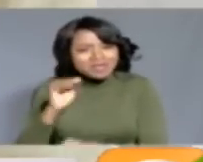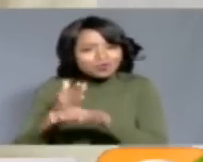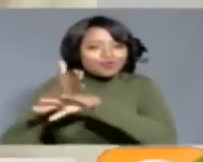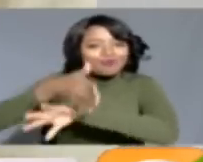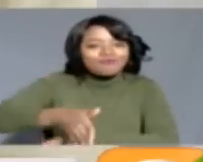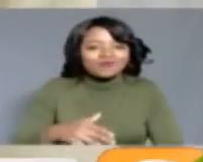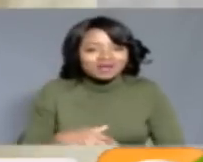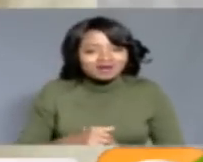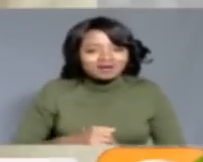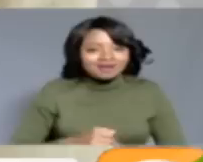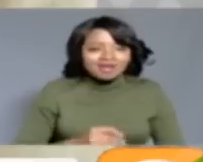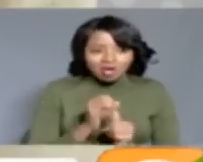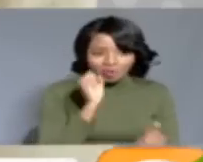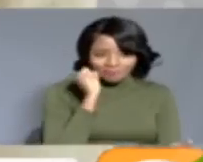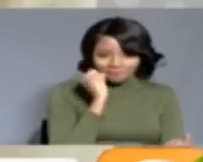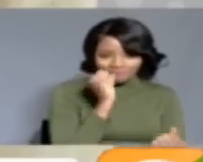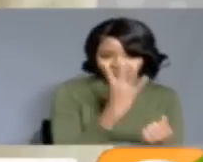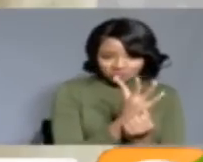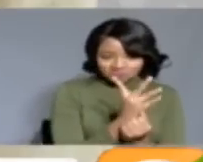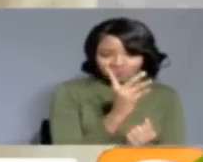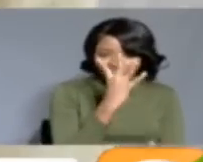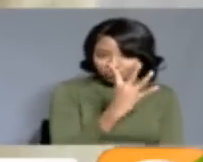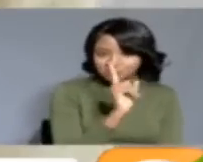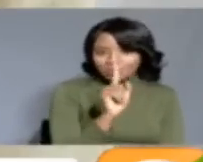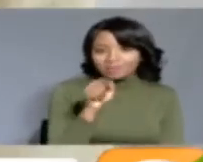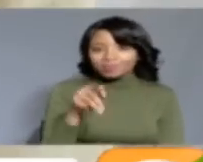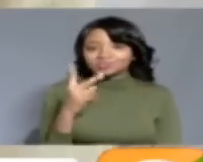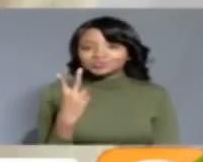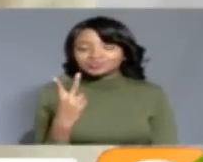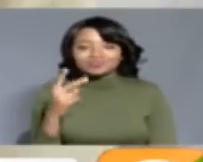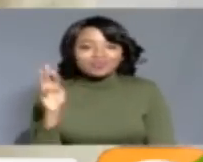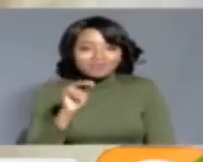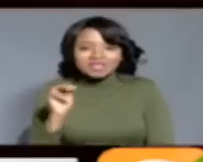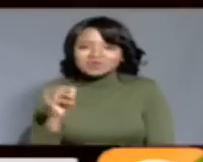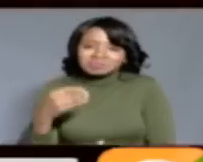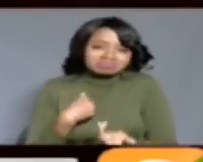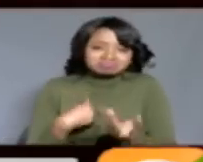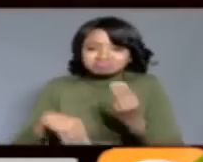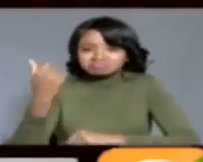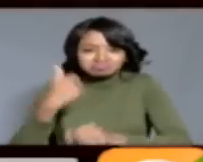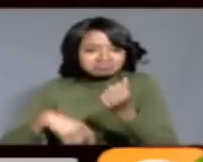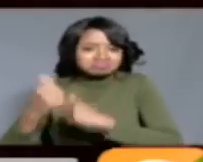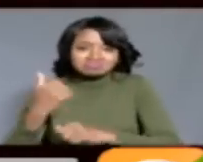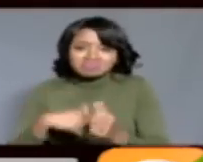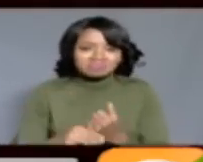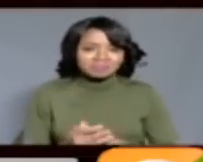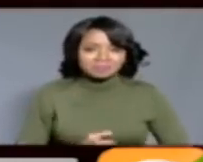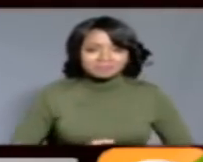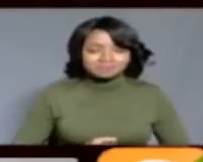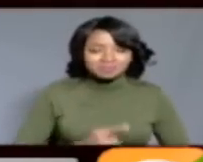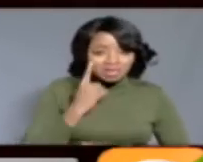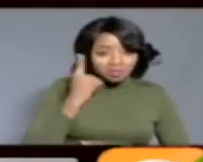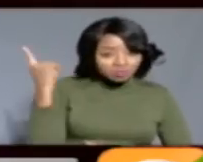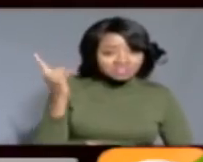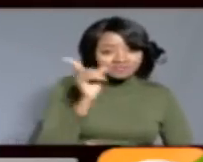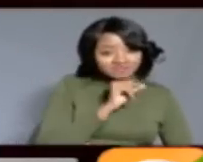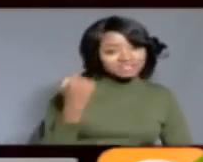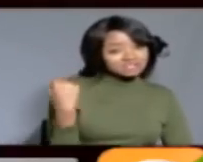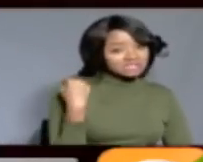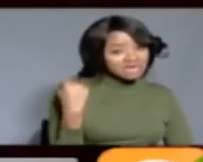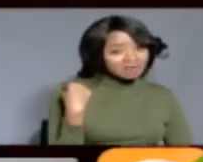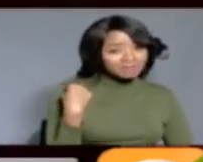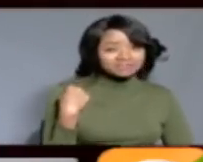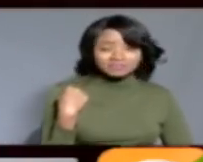accounts. 40.9 million account holders operating less than a million shillings. You can see the numbers are